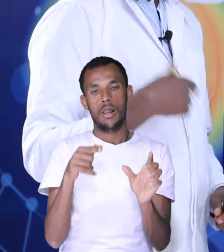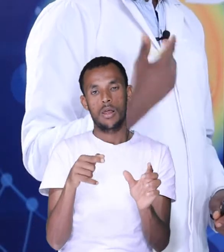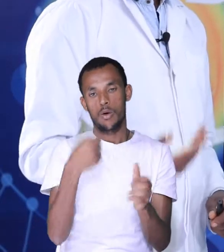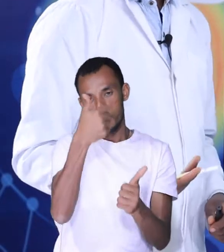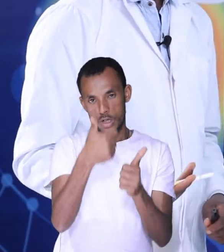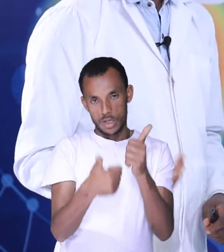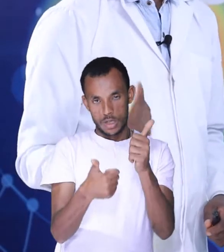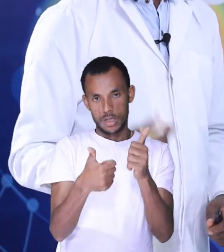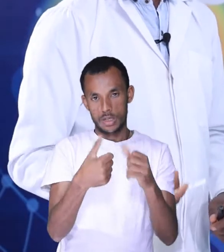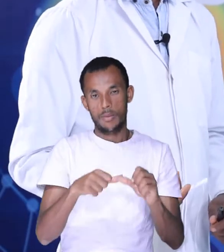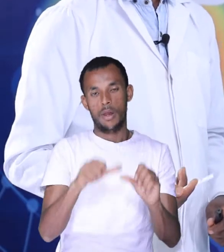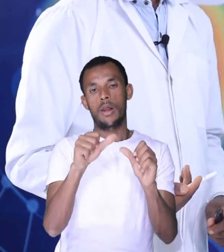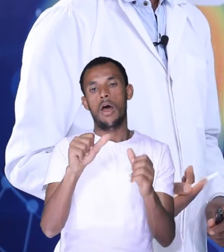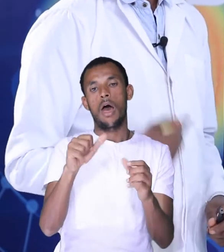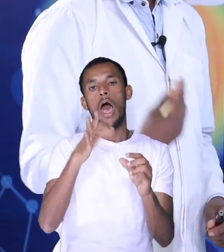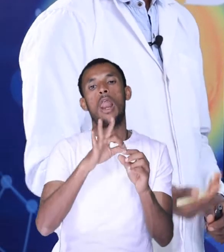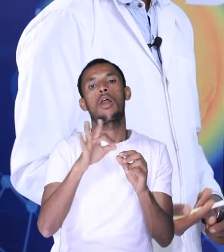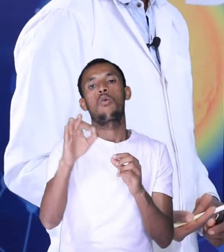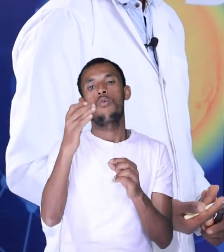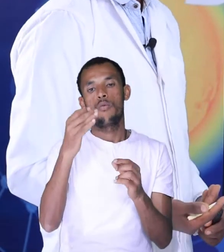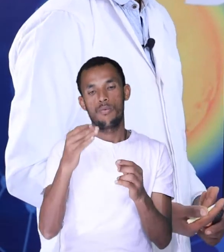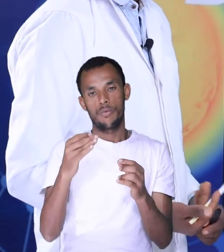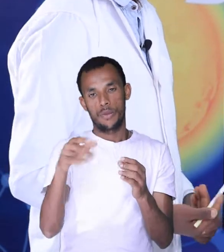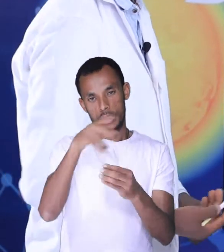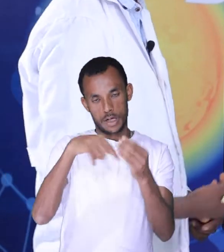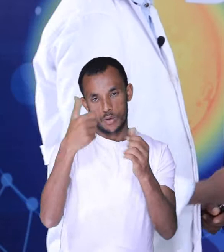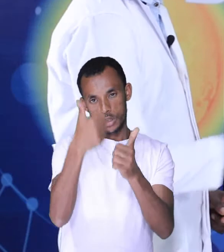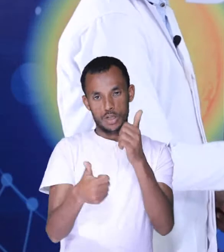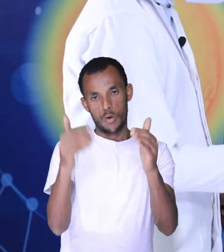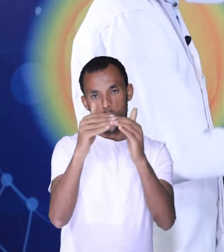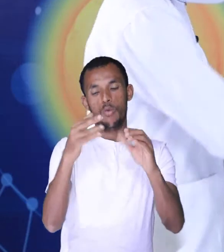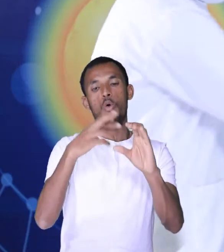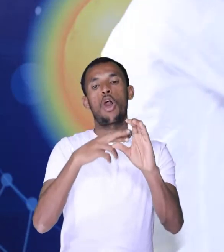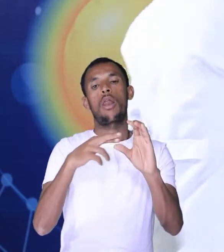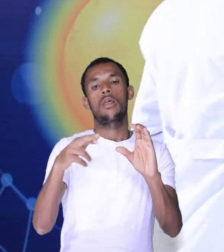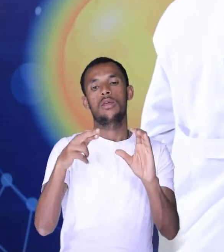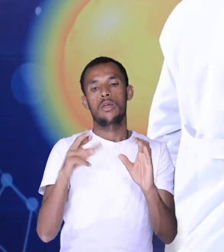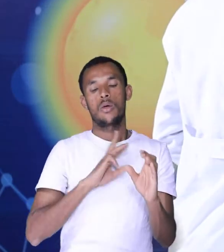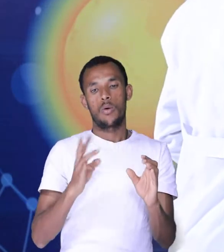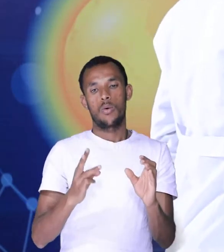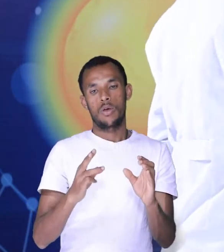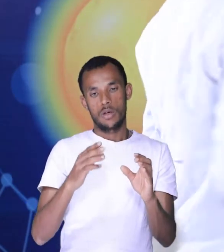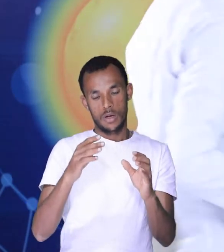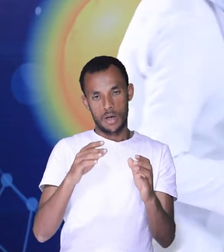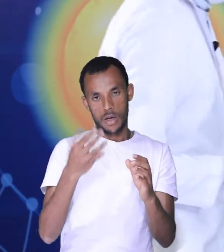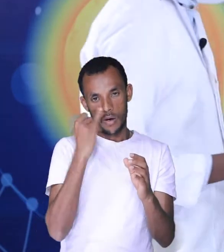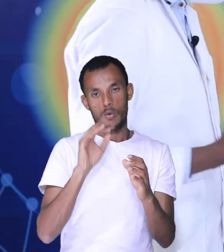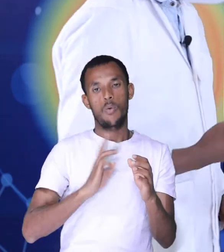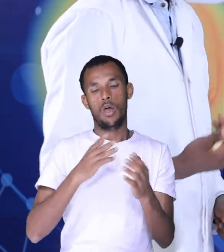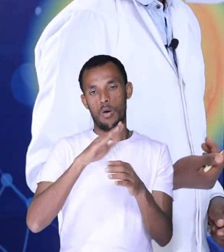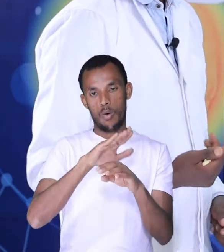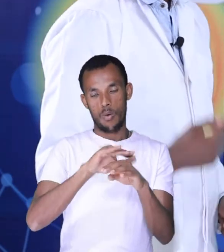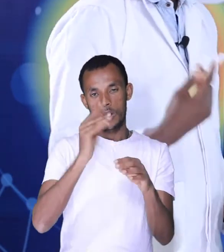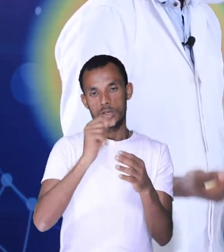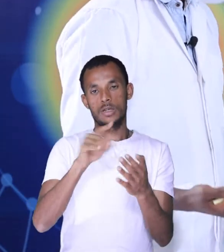which is subtended by an arc of a circle which is equal to the radius. If you recall, the central angle is an angle which